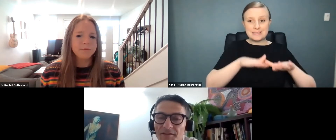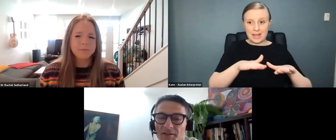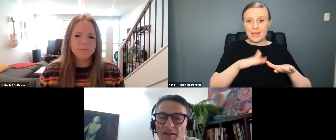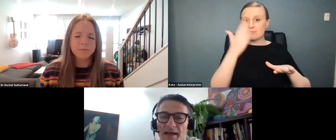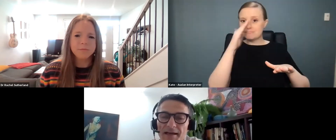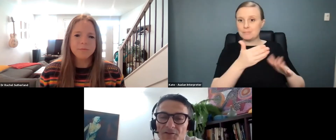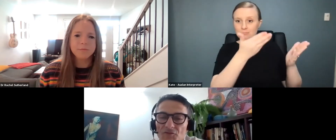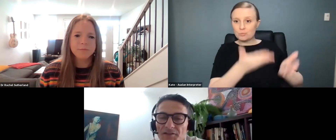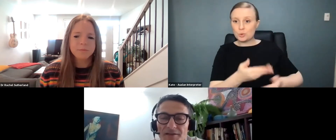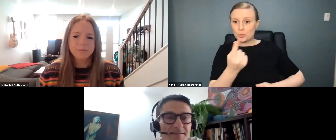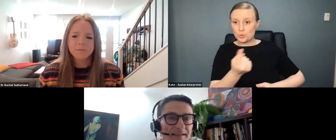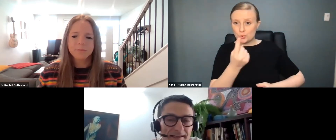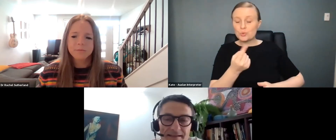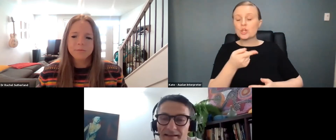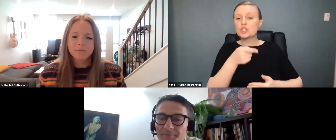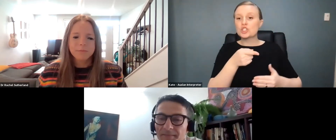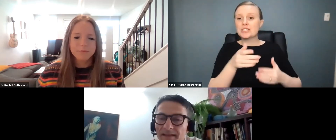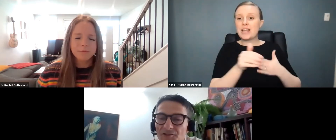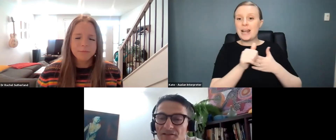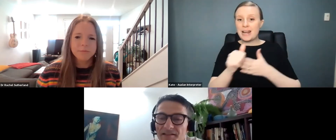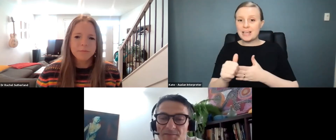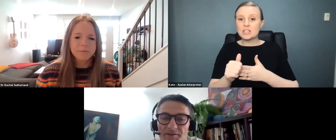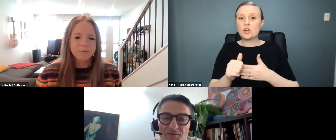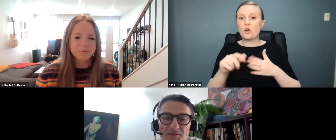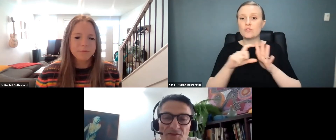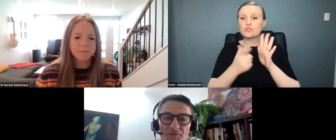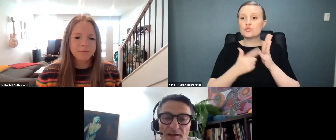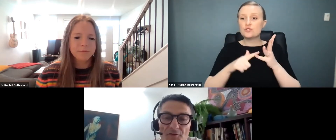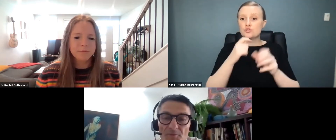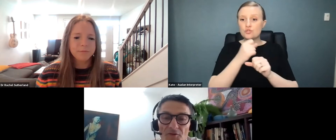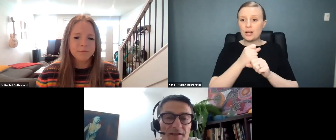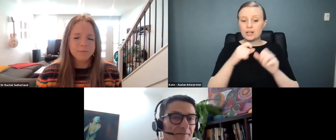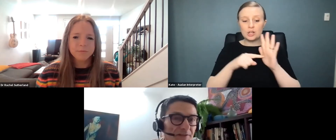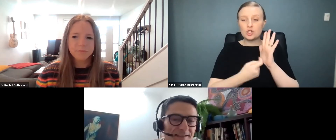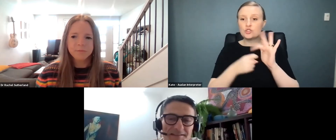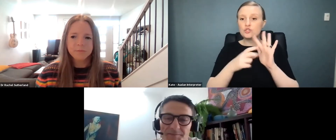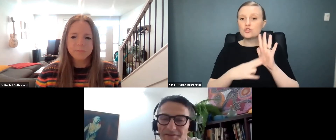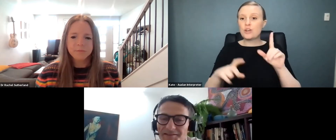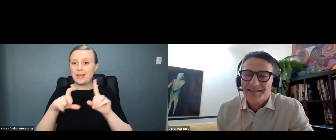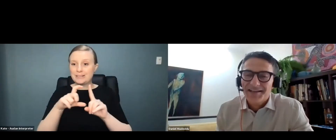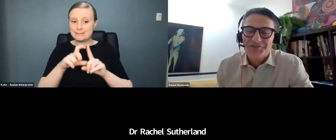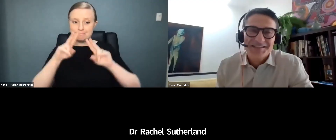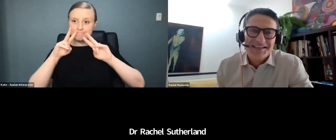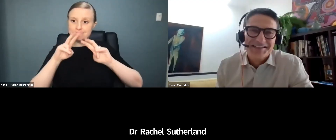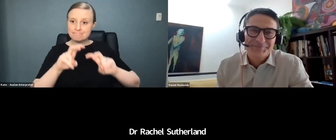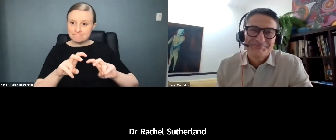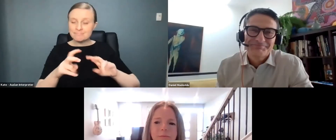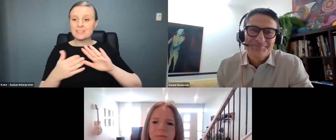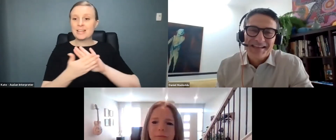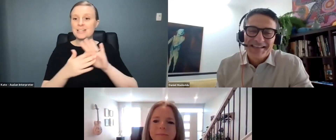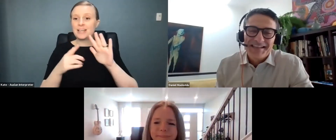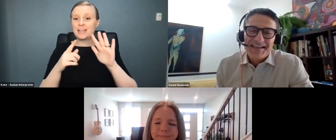the drug trends at NDARC. She's an experienced research fellow with more than 11 years experience in the AOD sector.